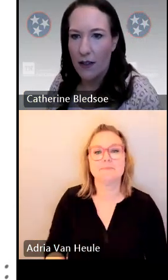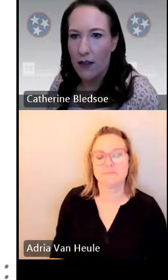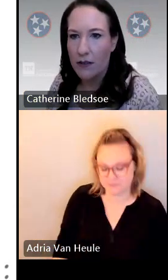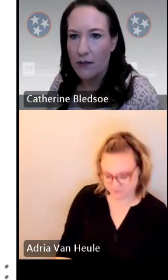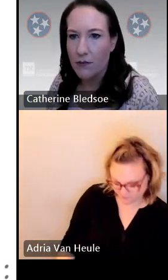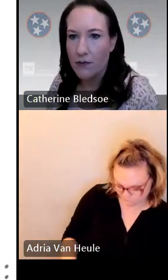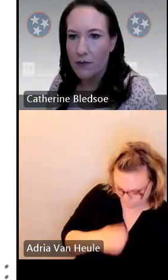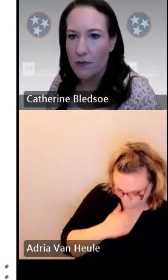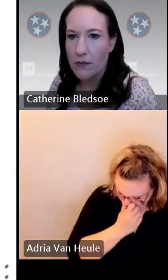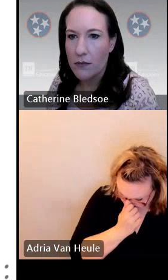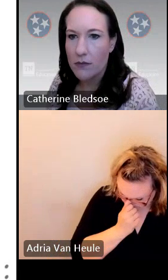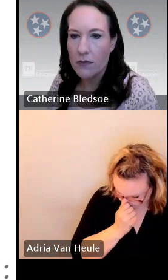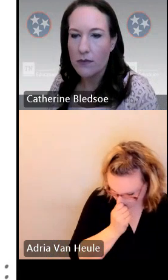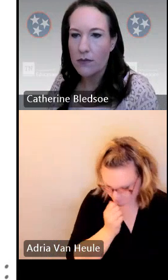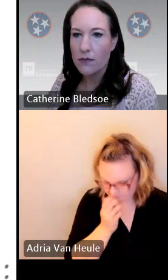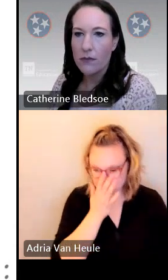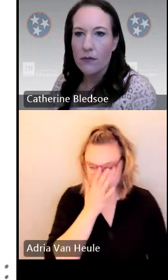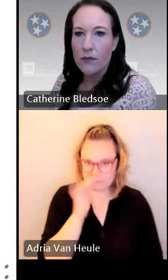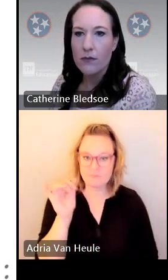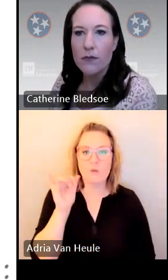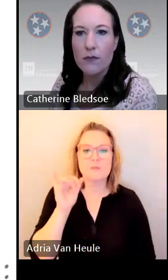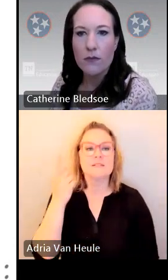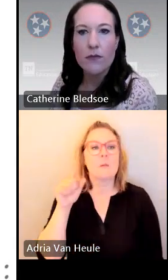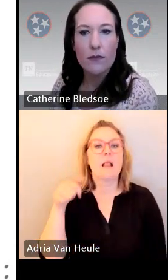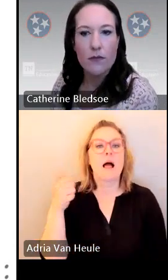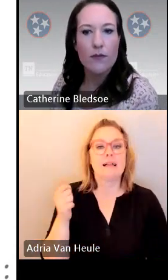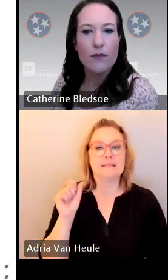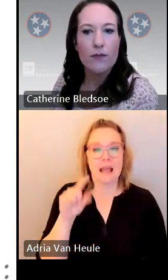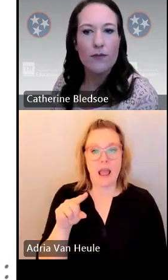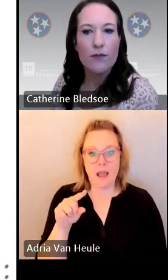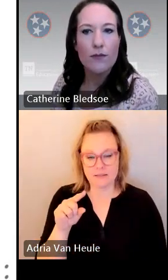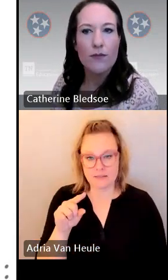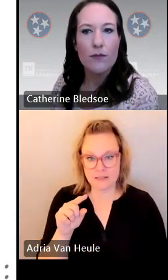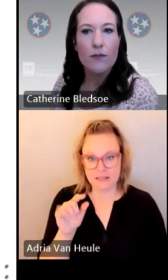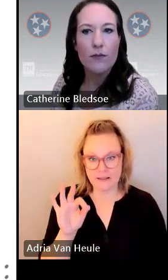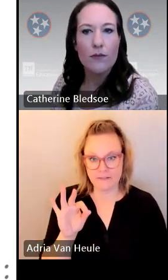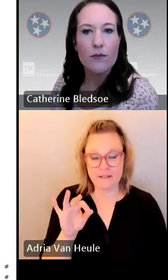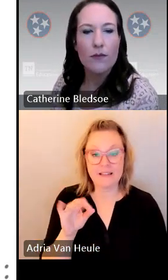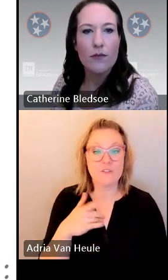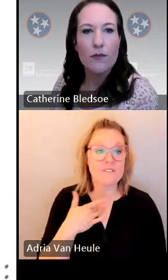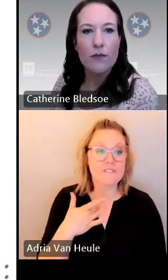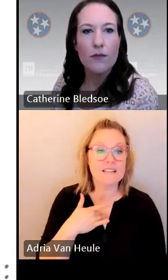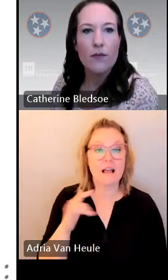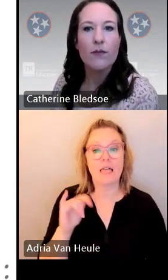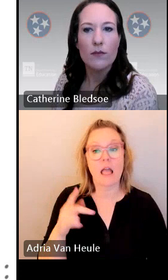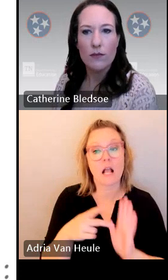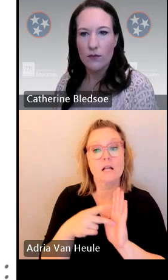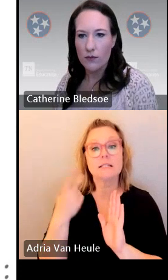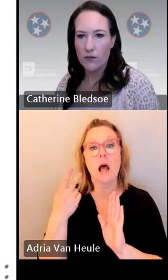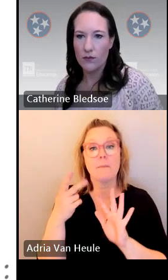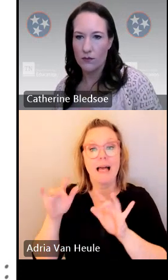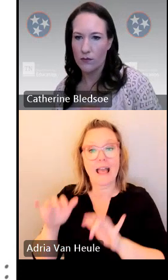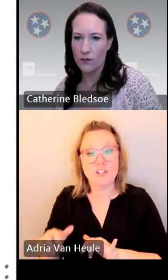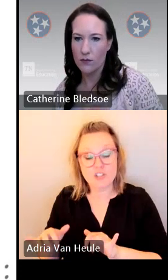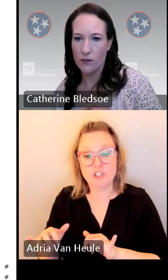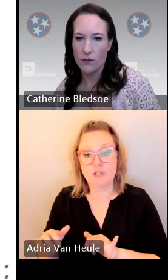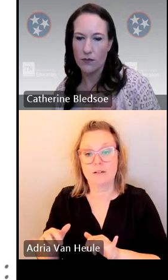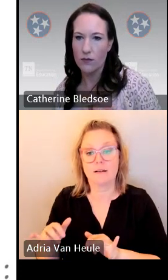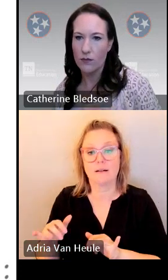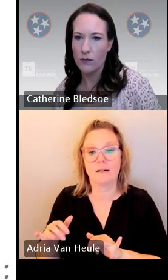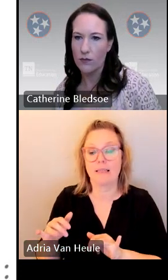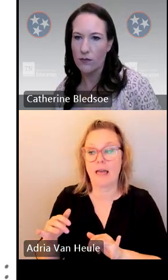can't remember who, where did it go? Ask if you need to, does it feel like you're double entering attempted